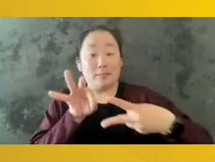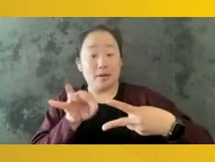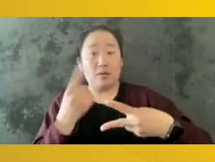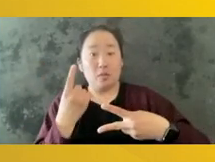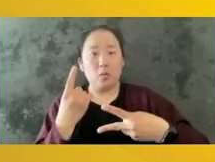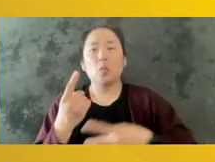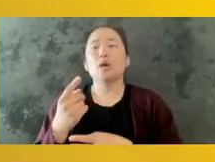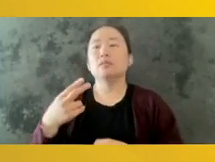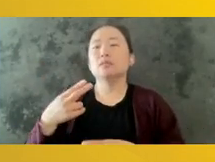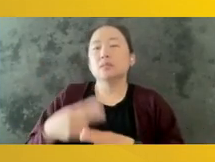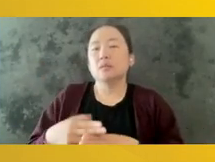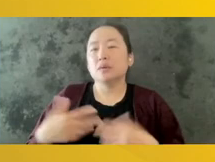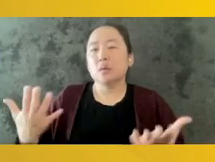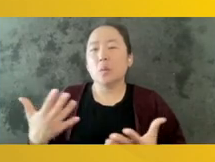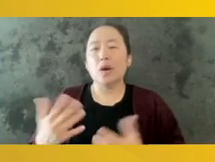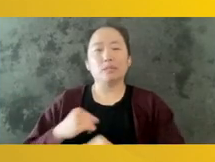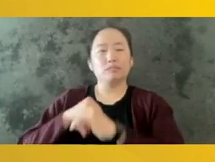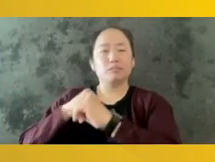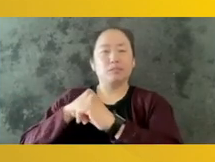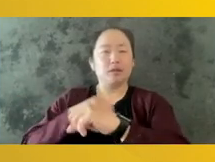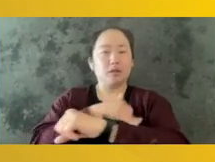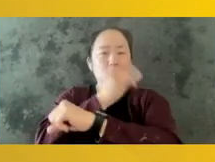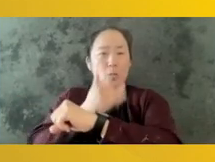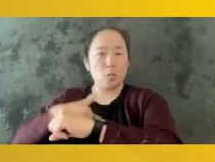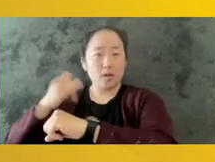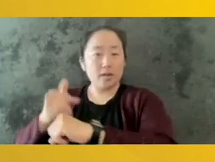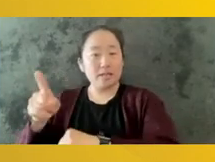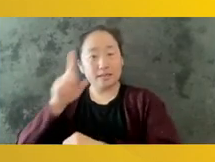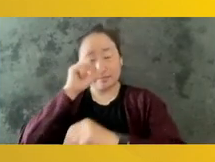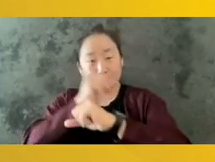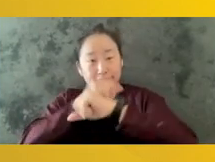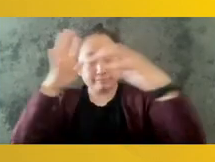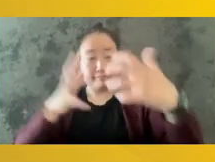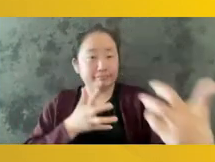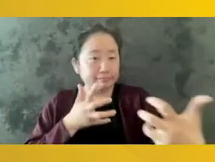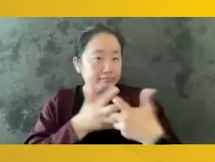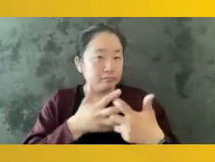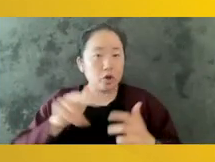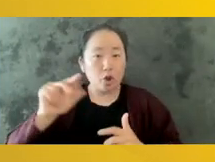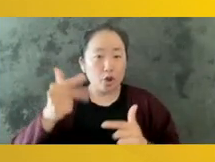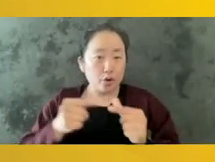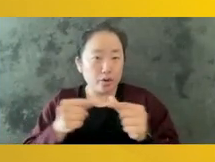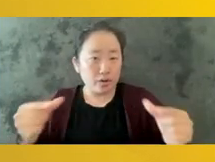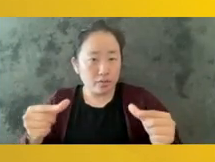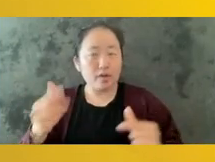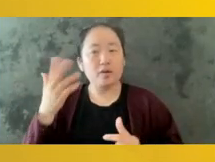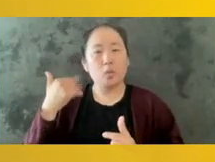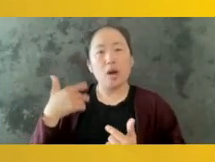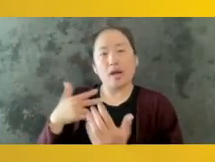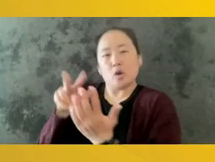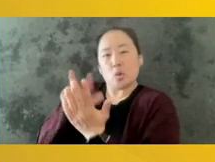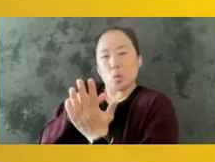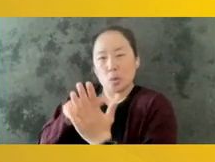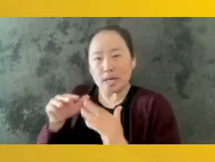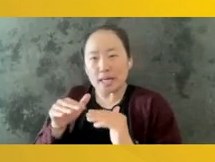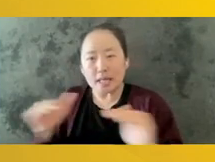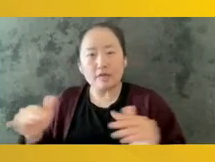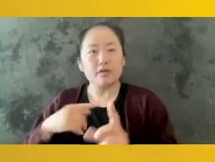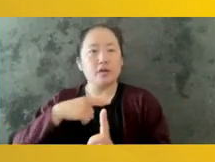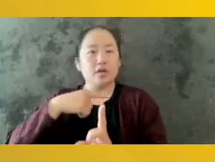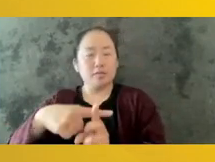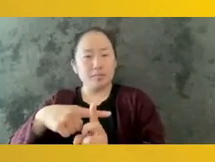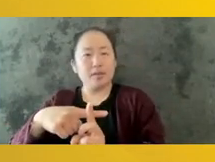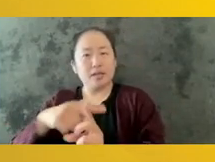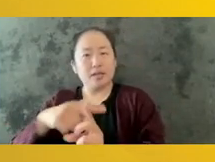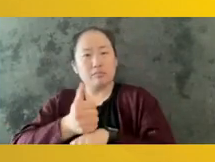It's specifically designed for 3rd grade based on reading level and also on the specific disciplinary core idea that's